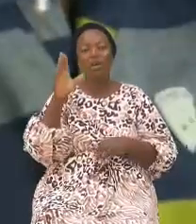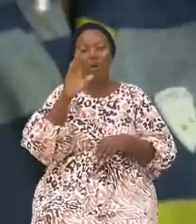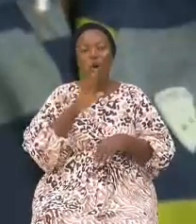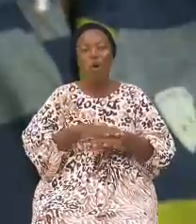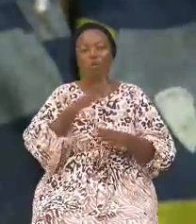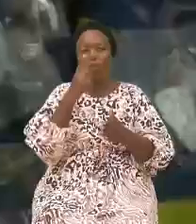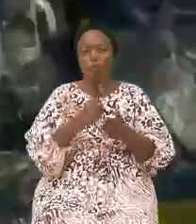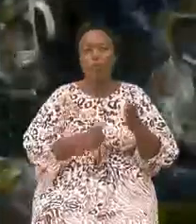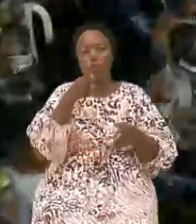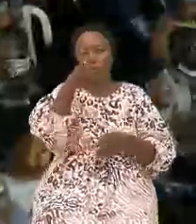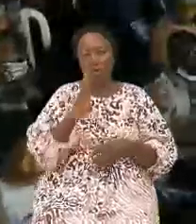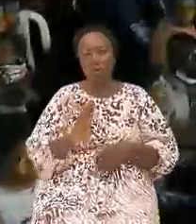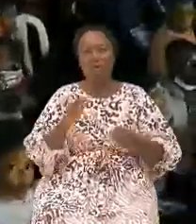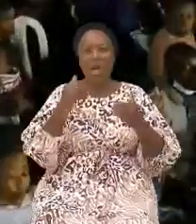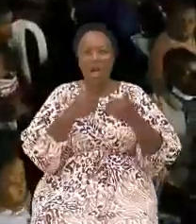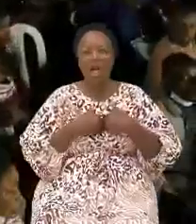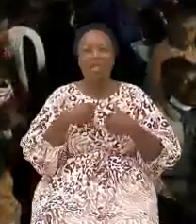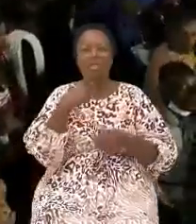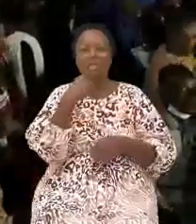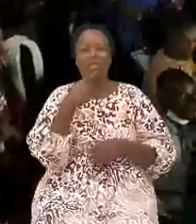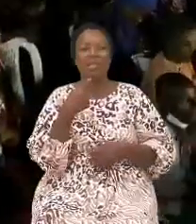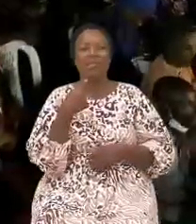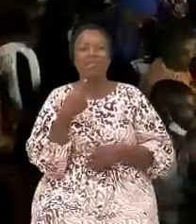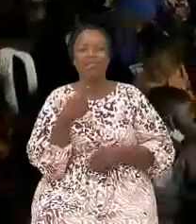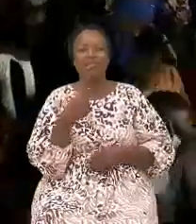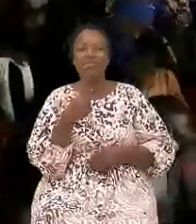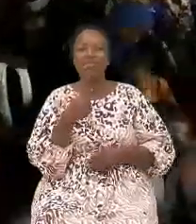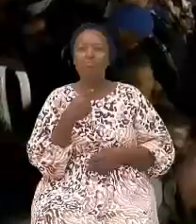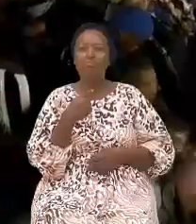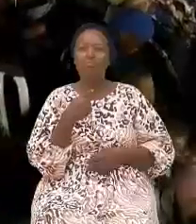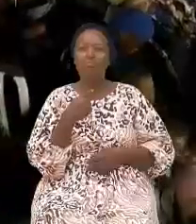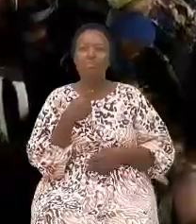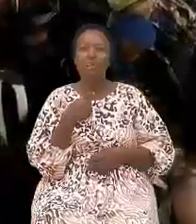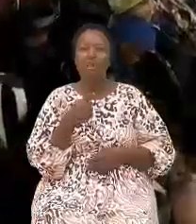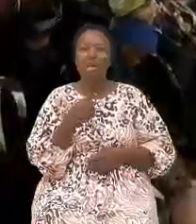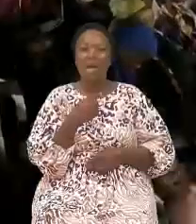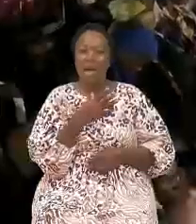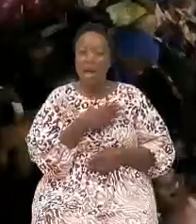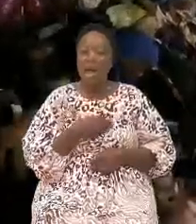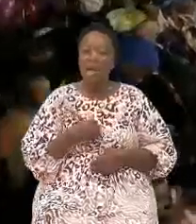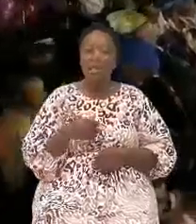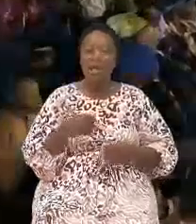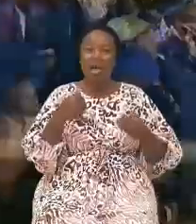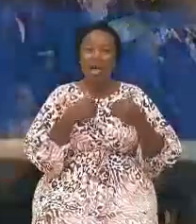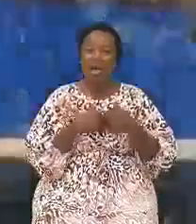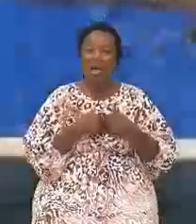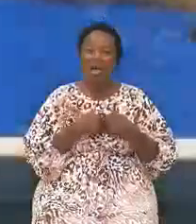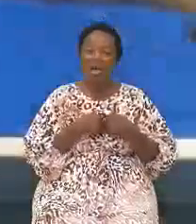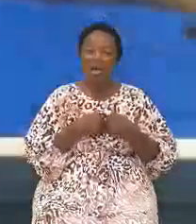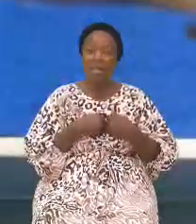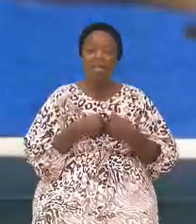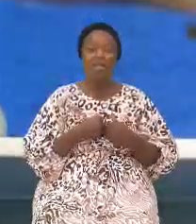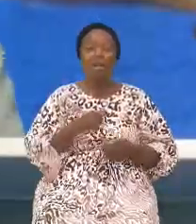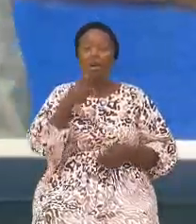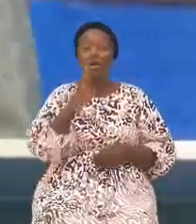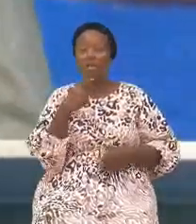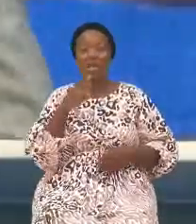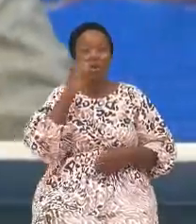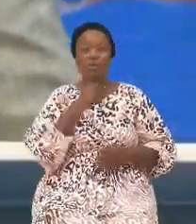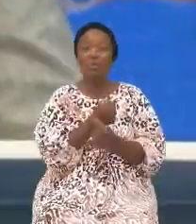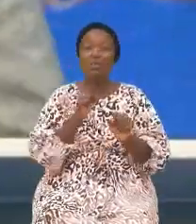they put a question mark on what God had said. As